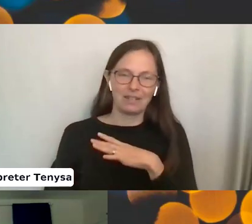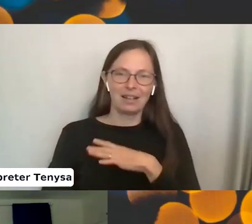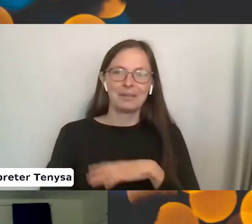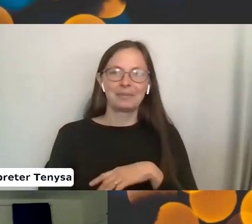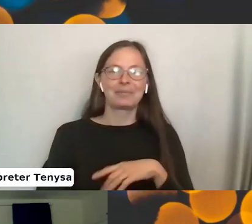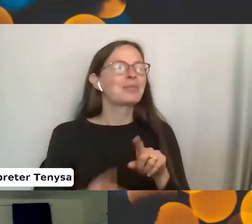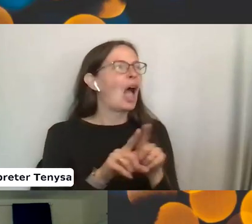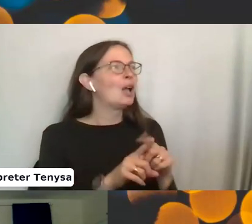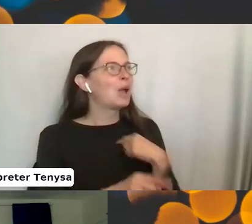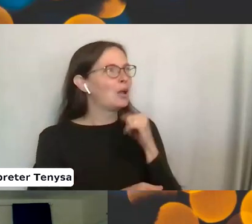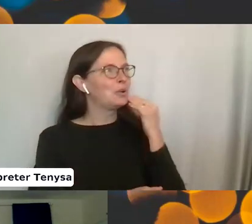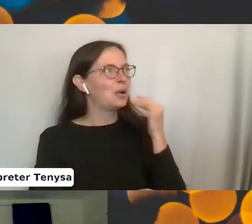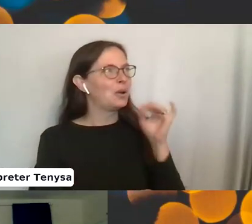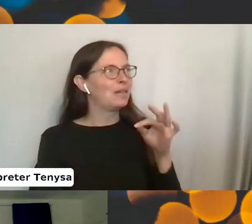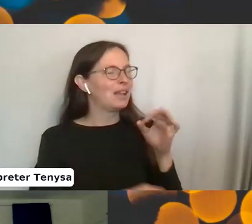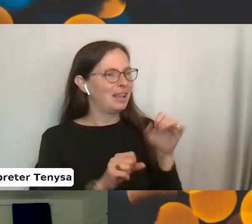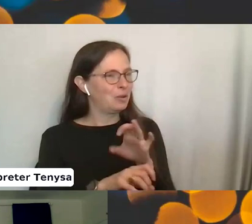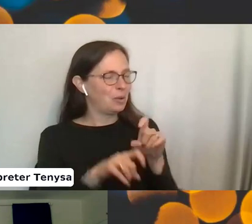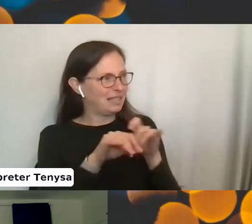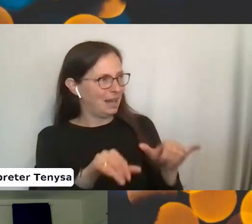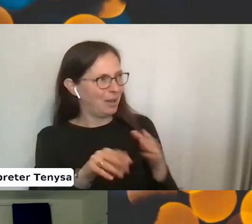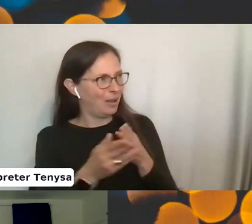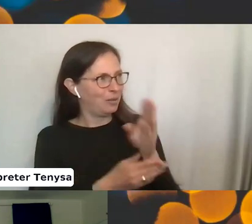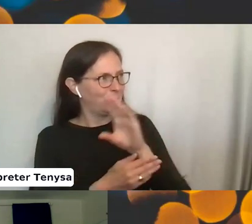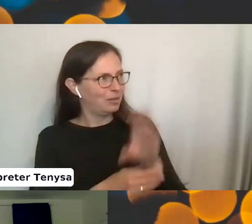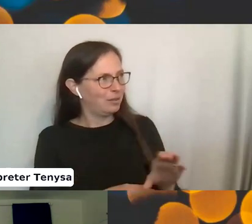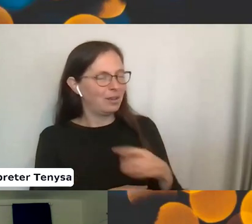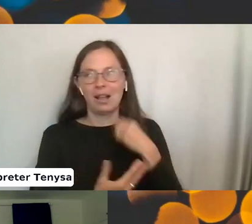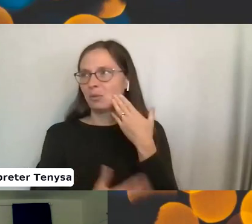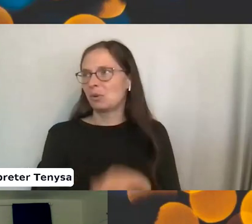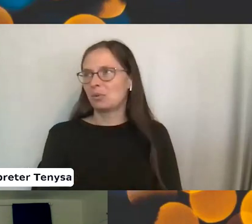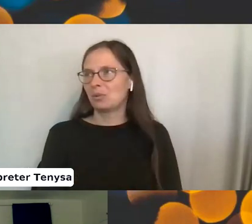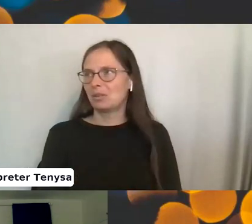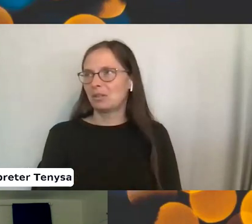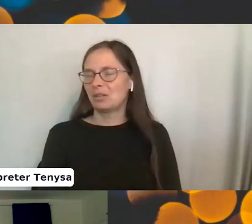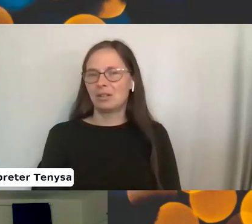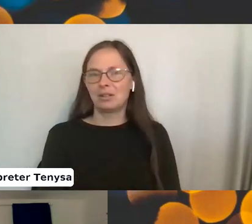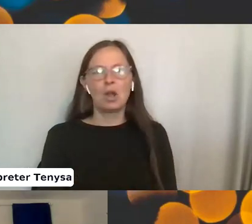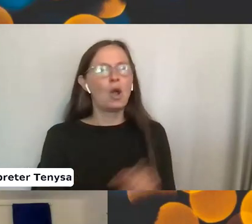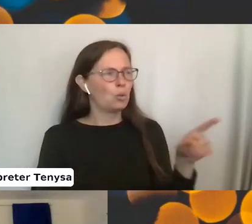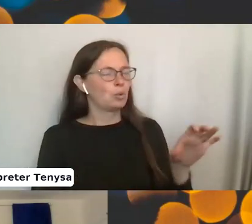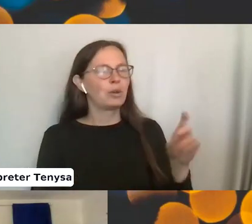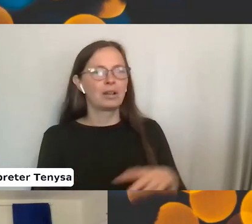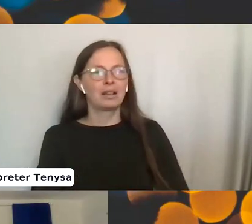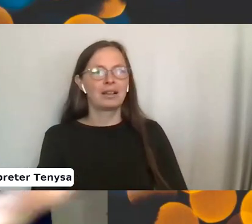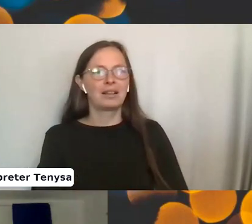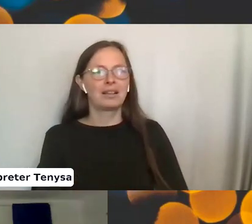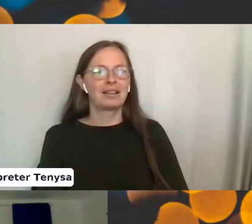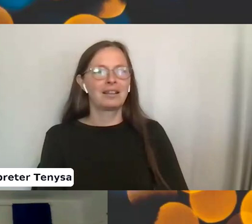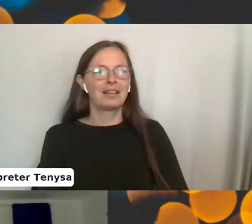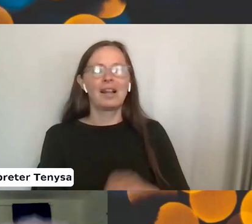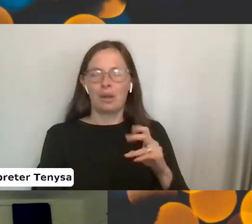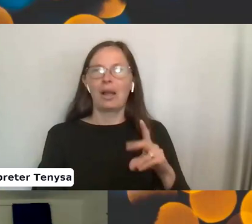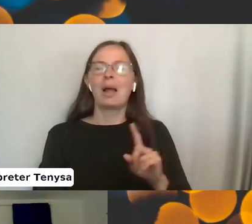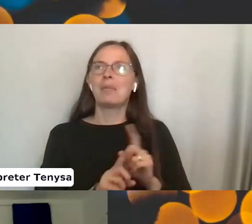I don't know if we can we do it at the same time over Zoom? I don't know. You do it. Okay. But